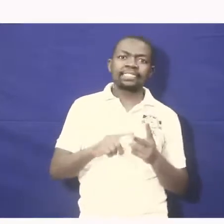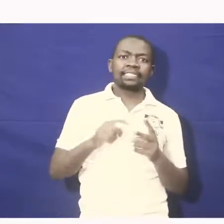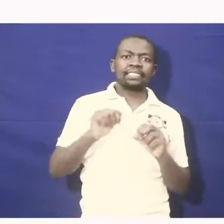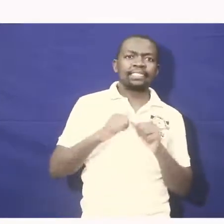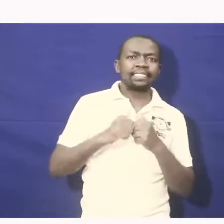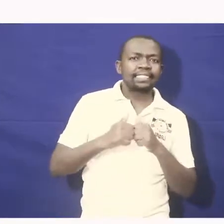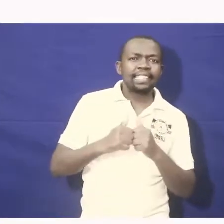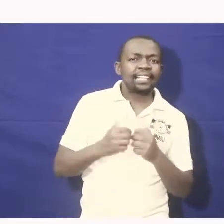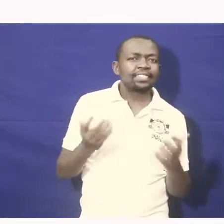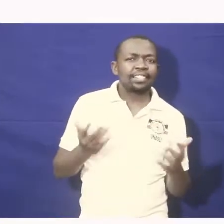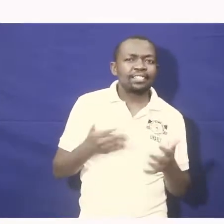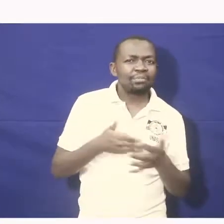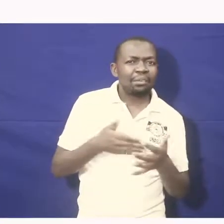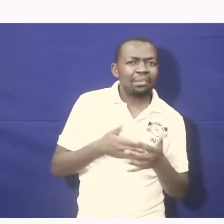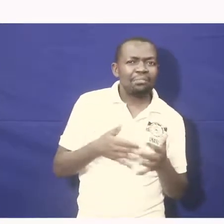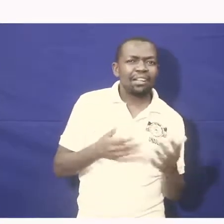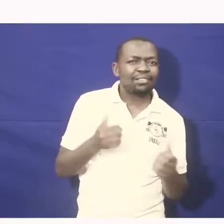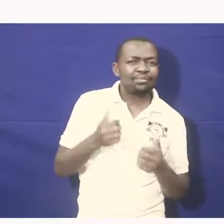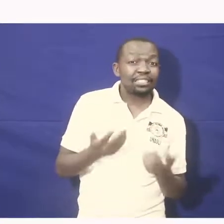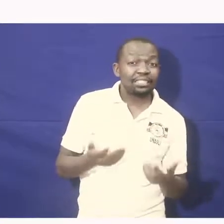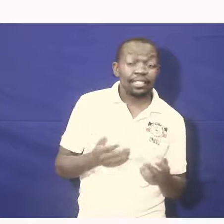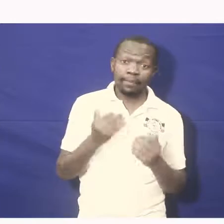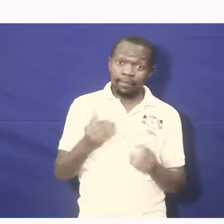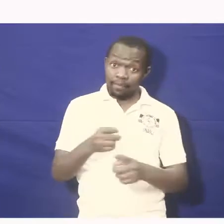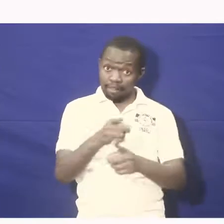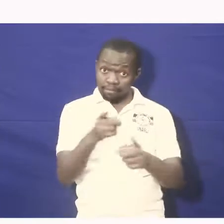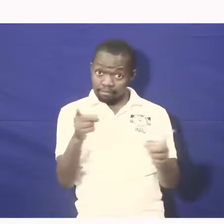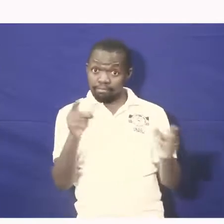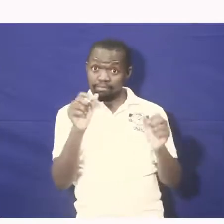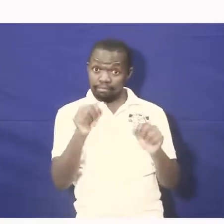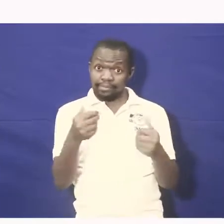Then you are going to explain.